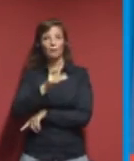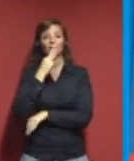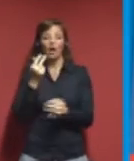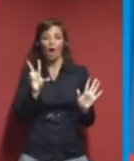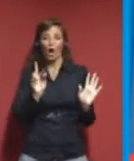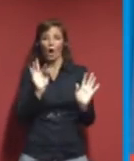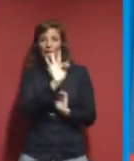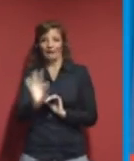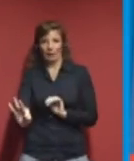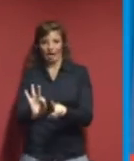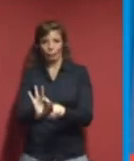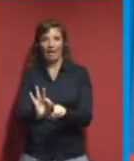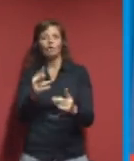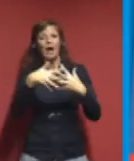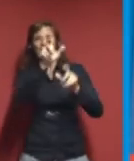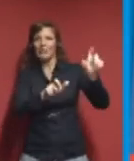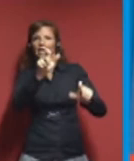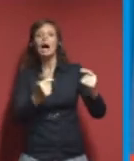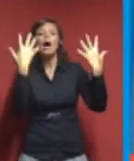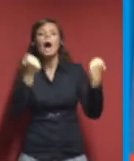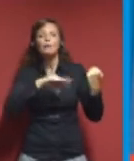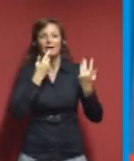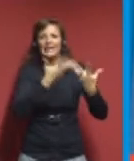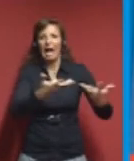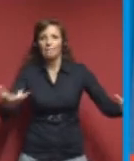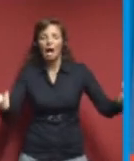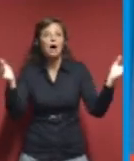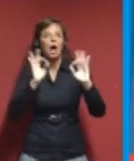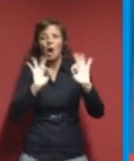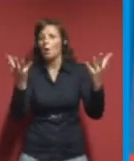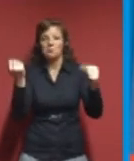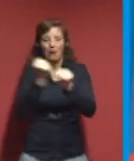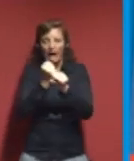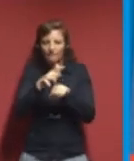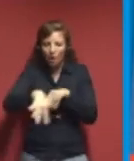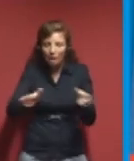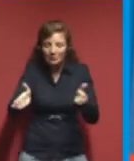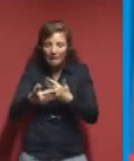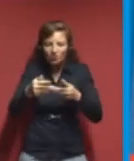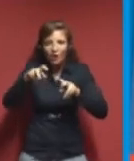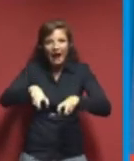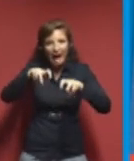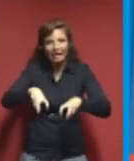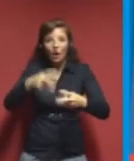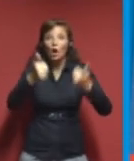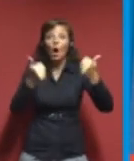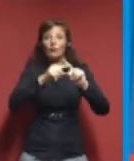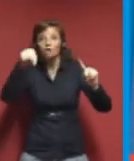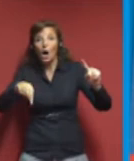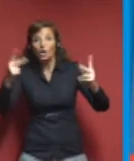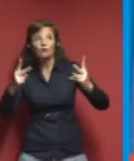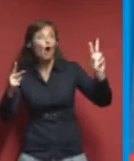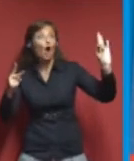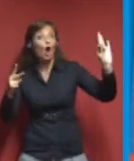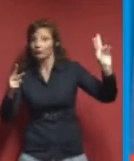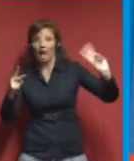farms or worked on farms, which is pretty incredible, especially when you compare it to now, and only 2% of Americans live and